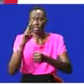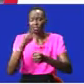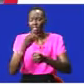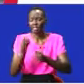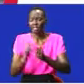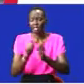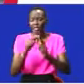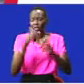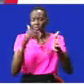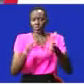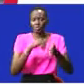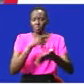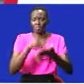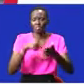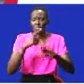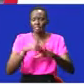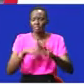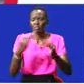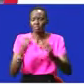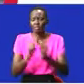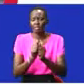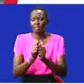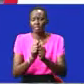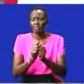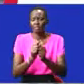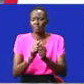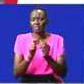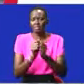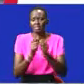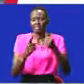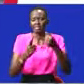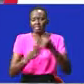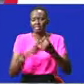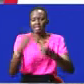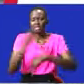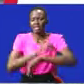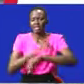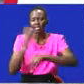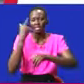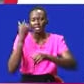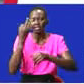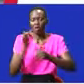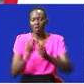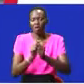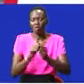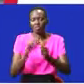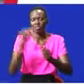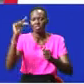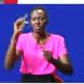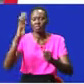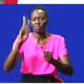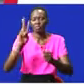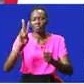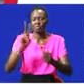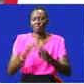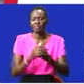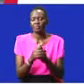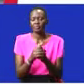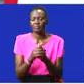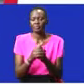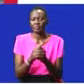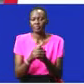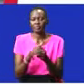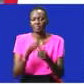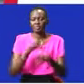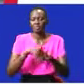koro geng'e kinde niendi ma isidho ndalo mar apar kod auchiel mar kedo kod lwenje mag chwech kata gender based violence magi